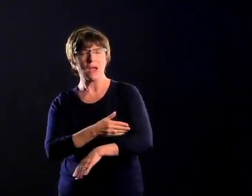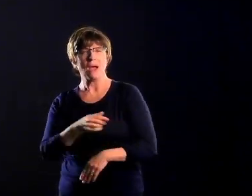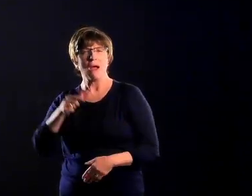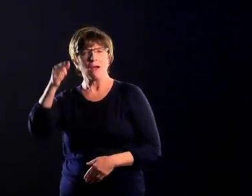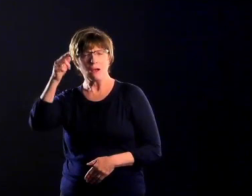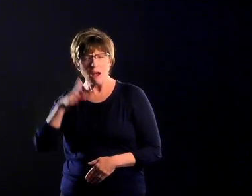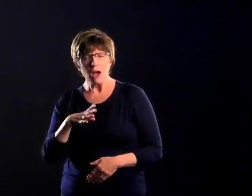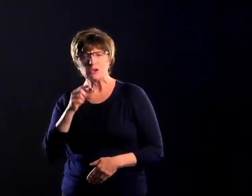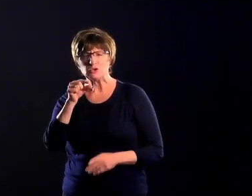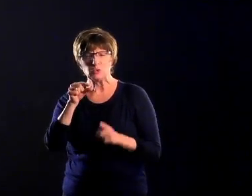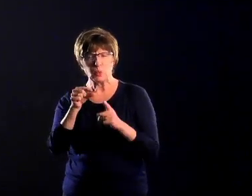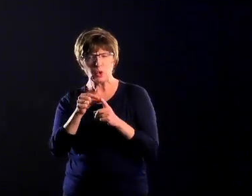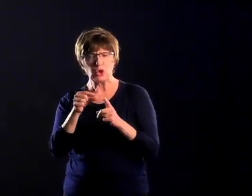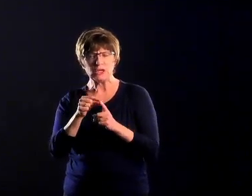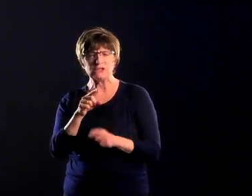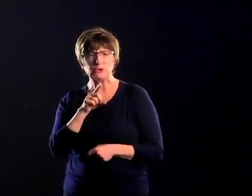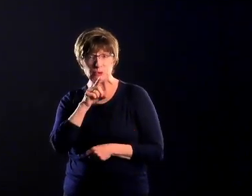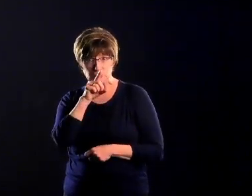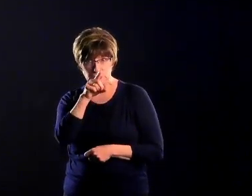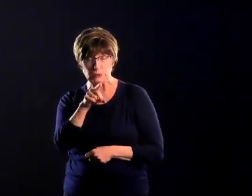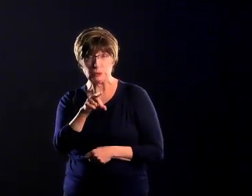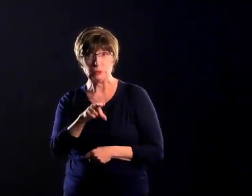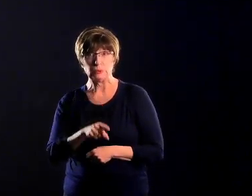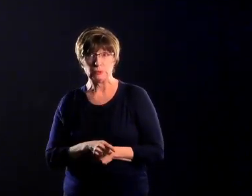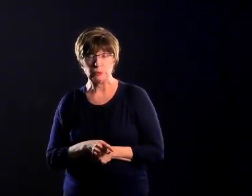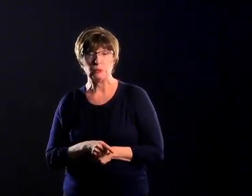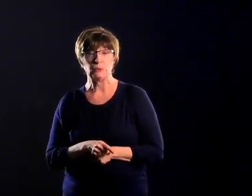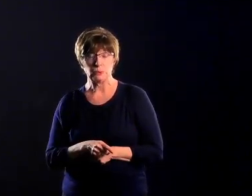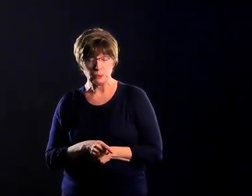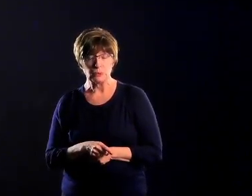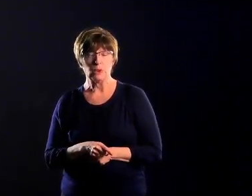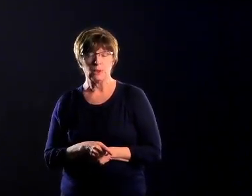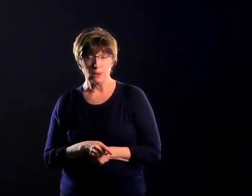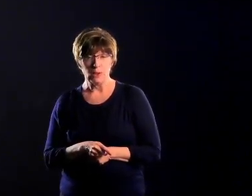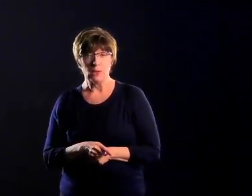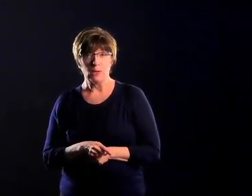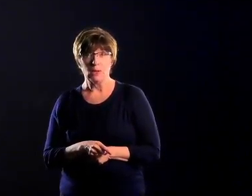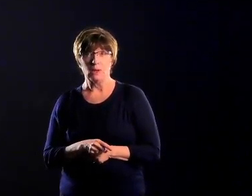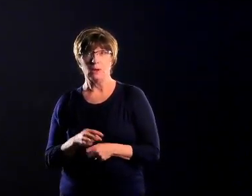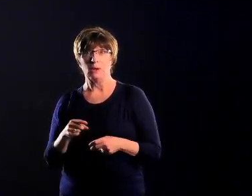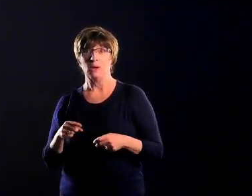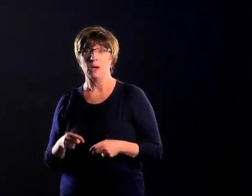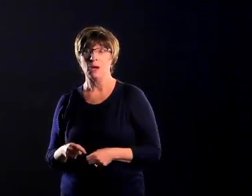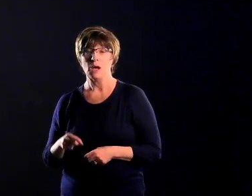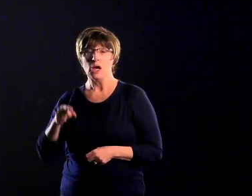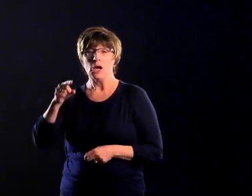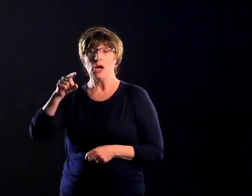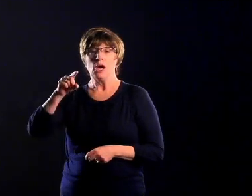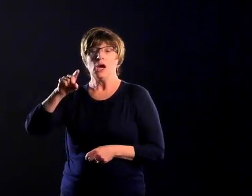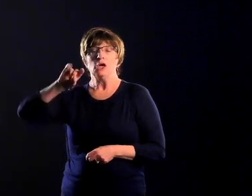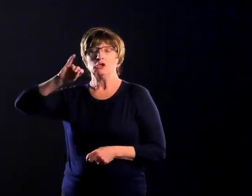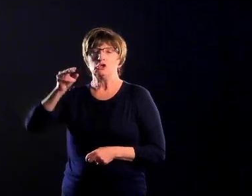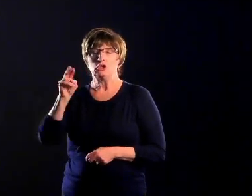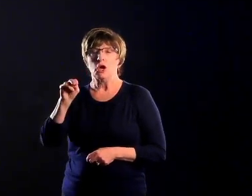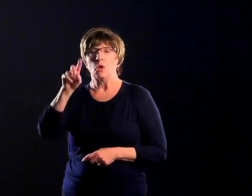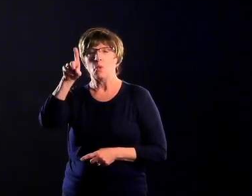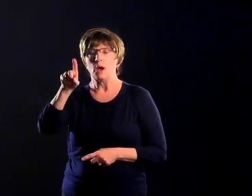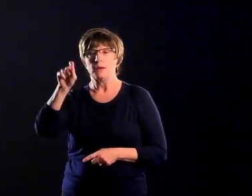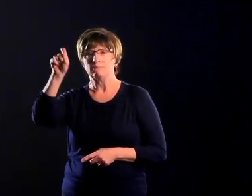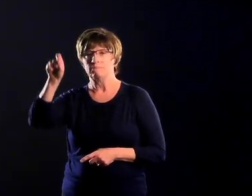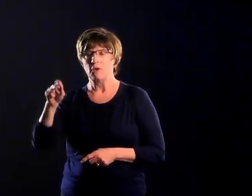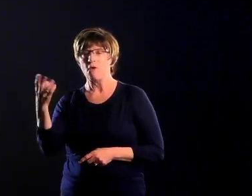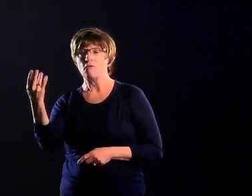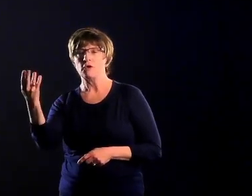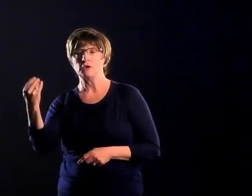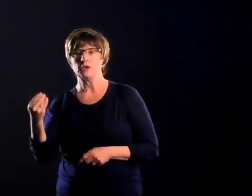true. His word is true. In John 1:14, it says, "The word became flesh and made